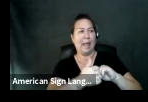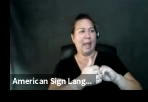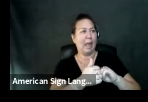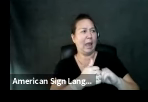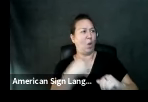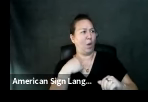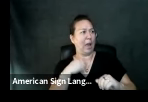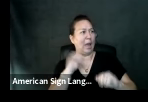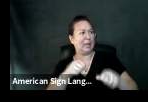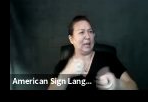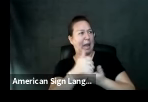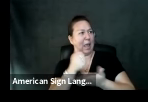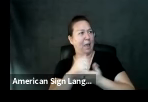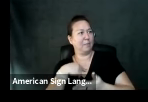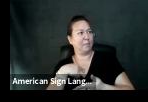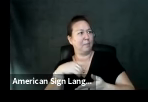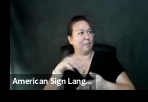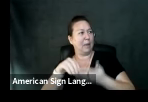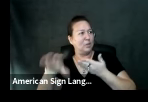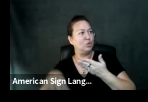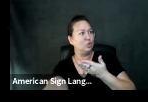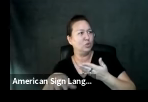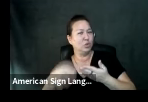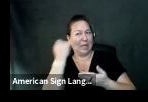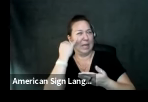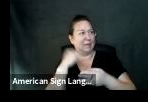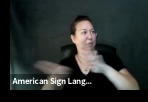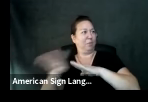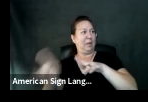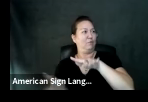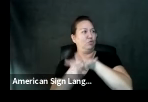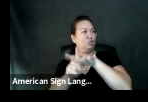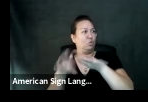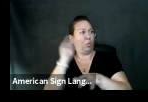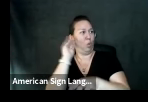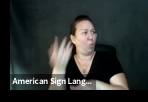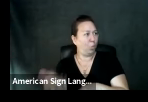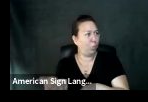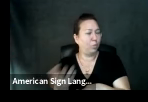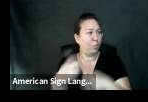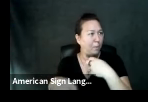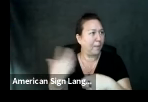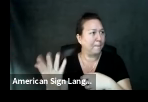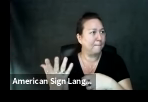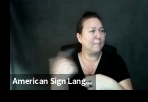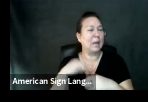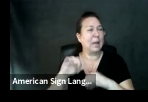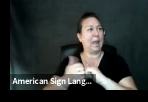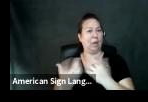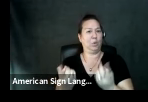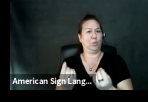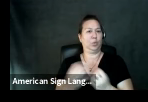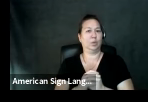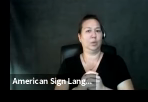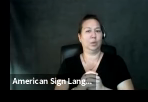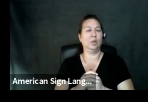strategies and techniques to use with your child at home. So those are important questions to ask. And this is a limited, by no means an exhaustive list of